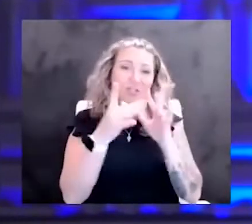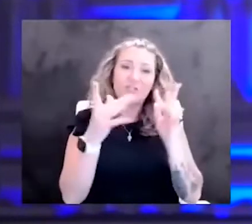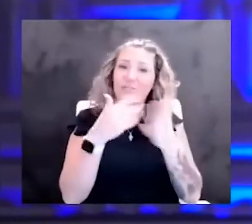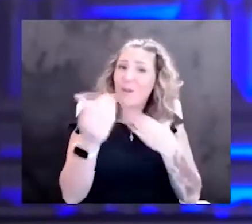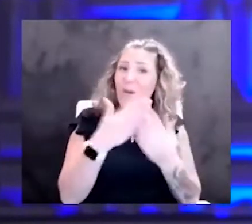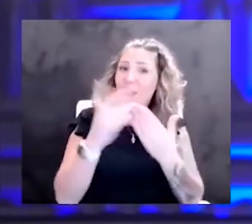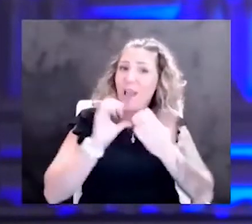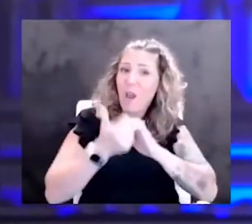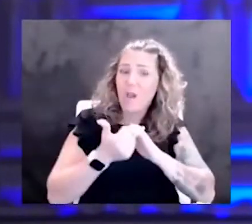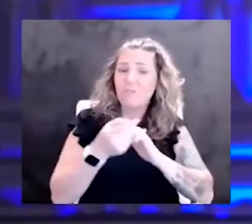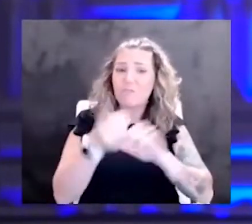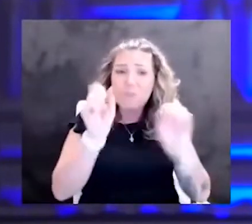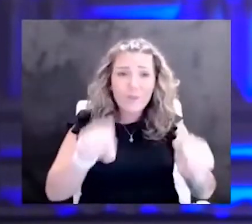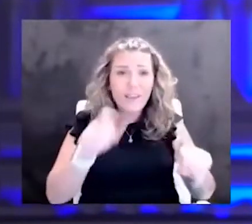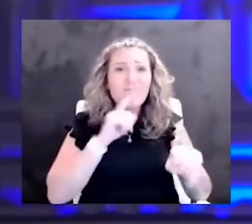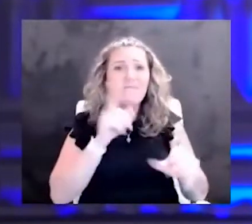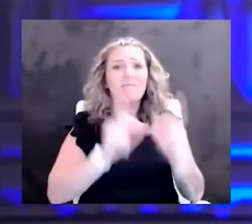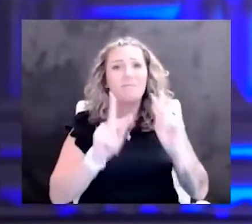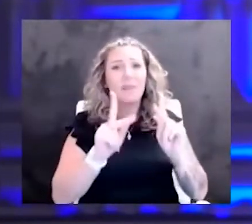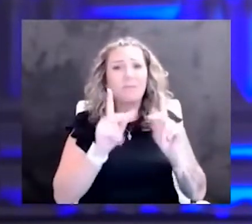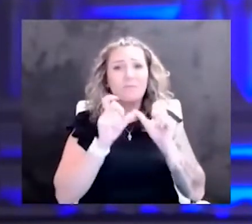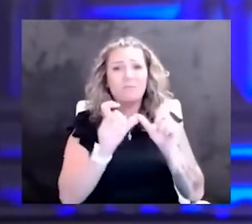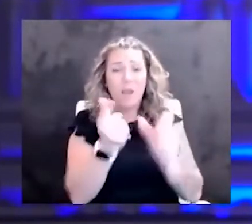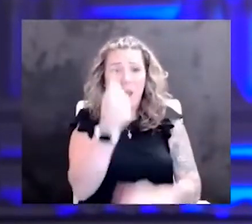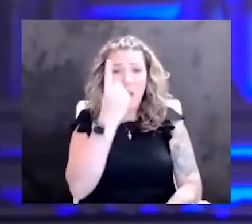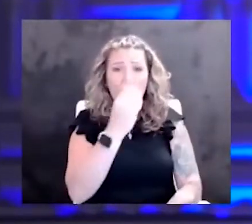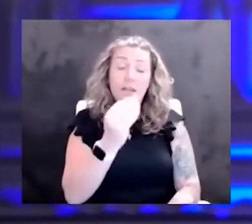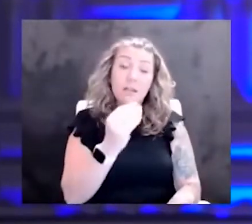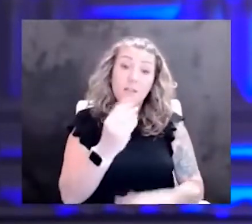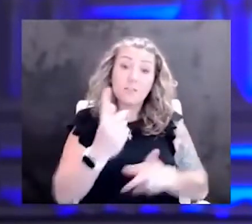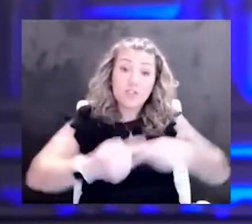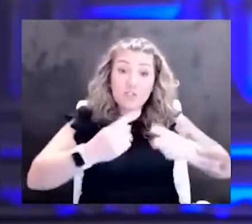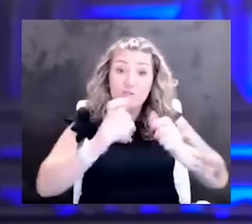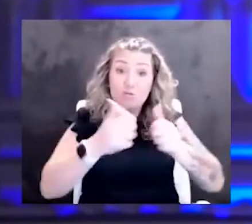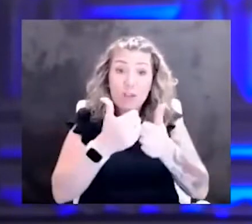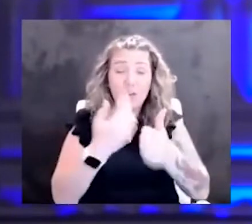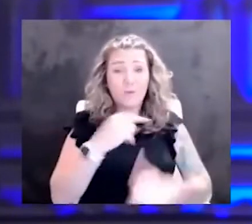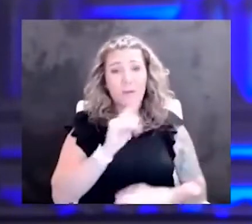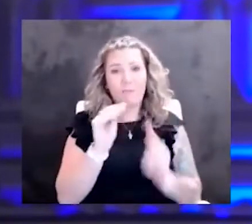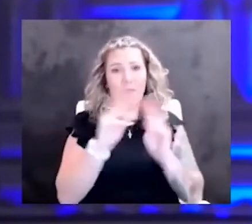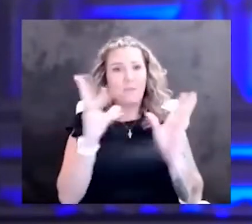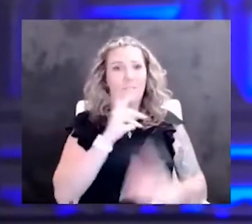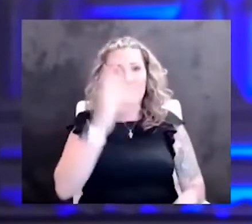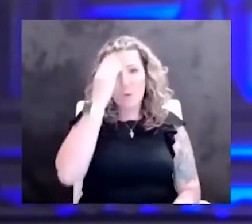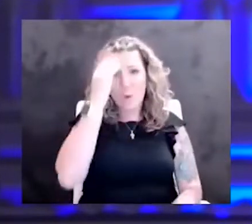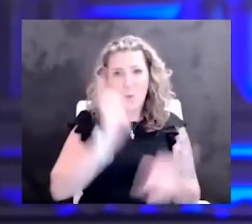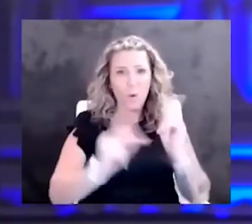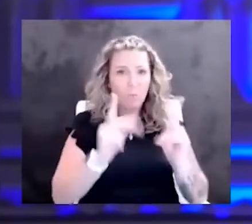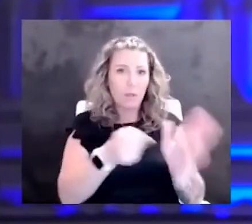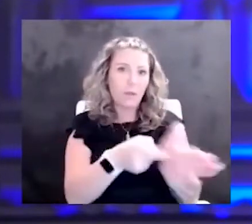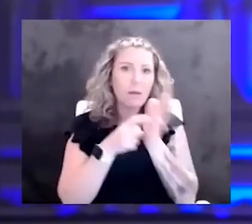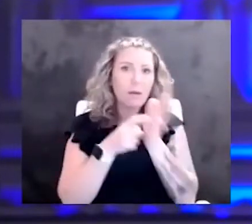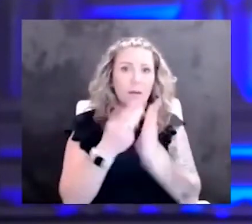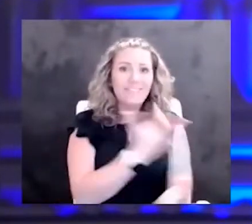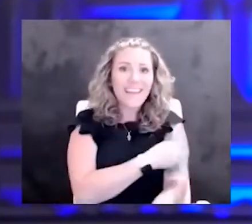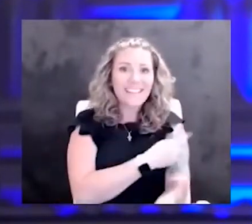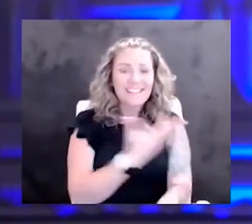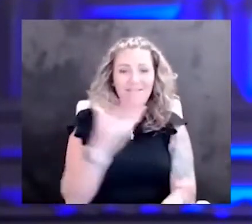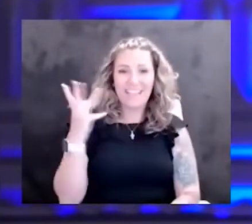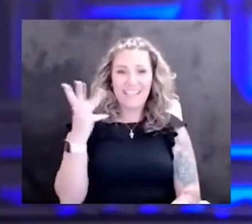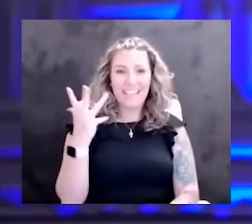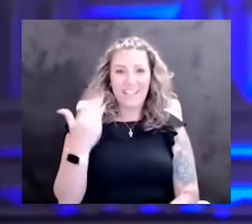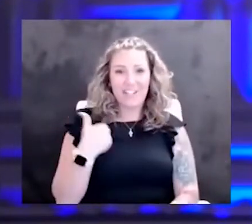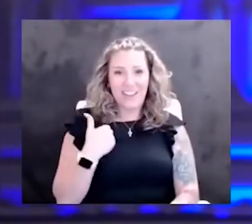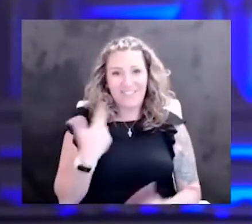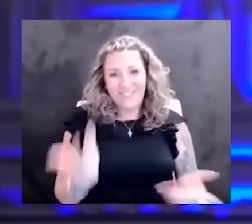continue to understand. And it will be an uphill battle because we obviously know the people that demanded the vaccines early on have gotten them. And now we